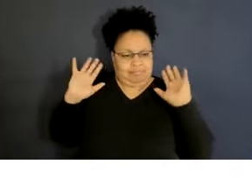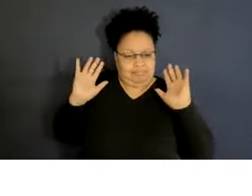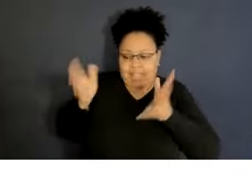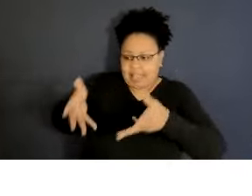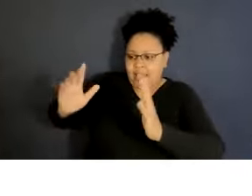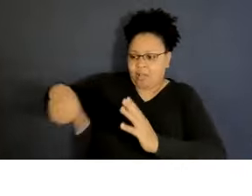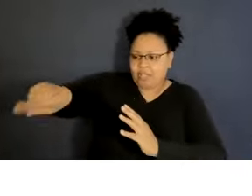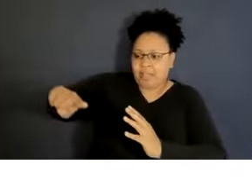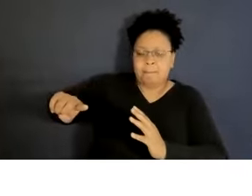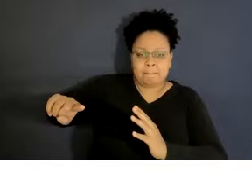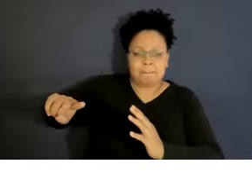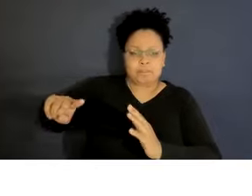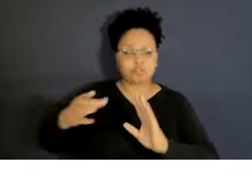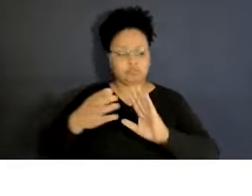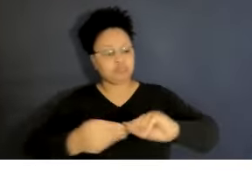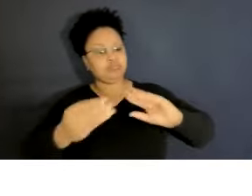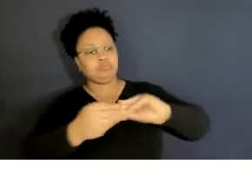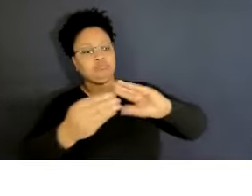their thing.